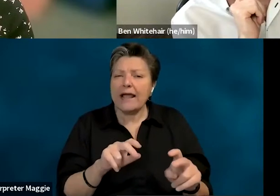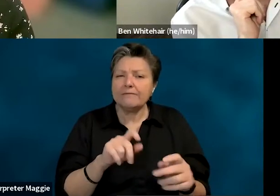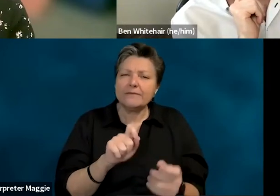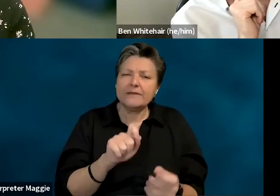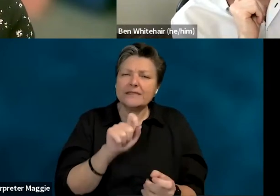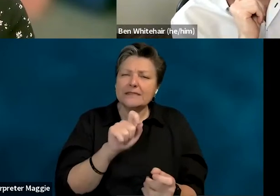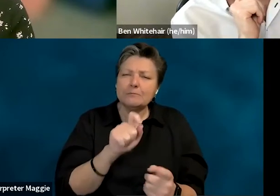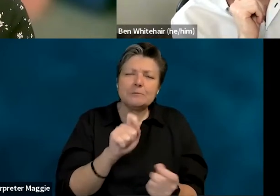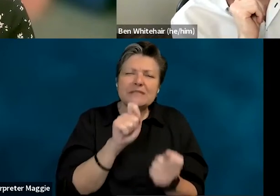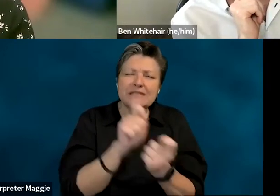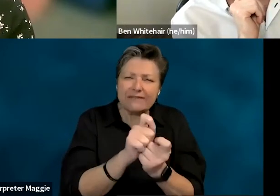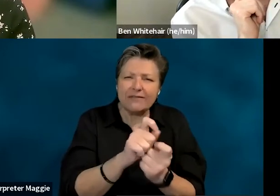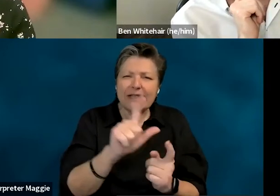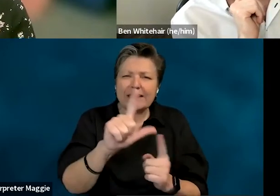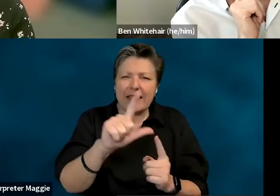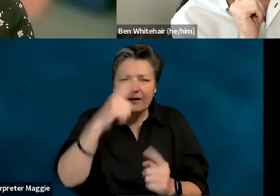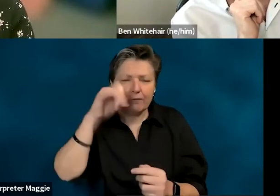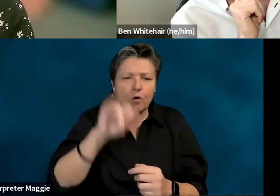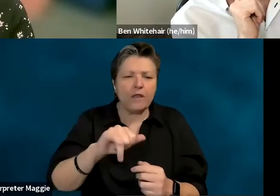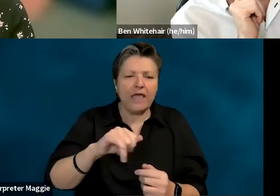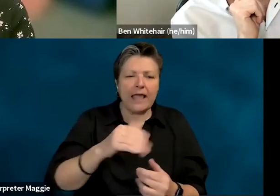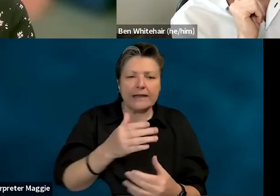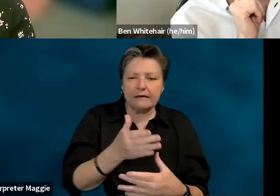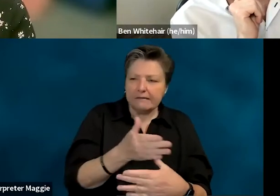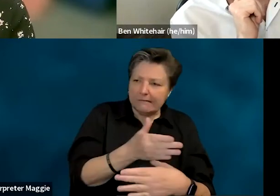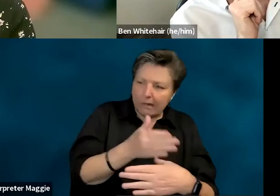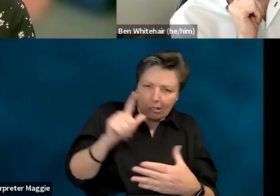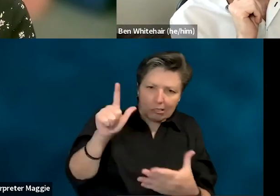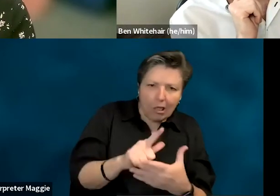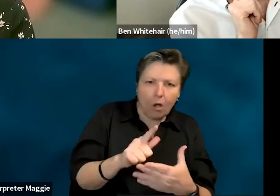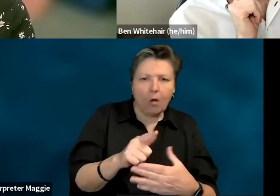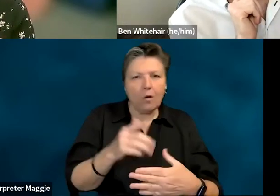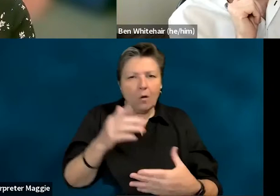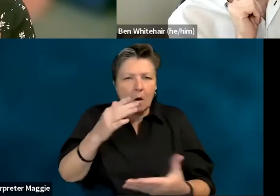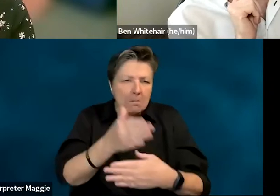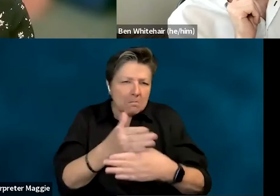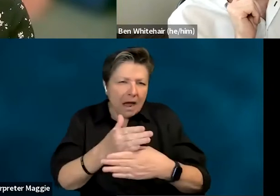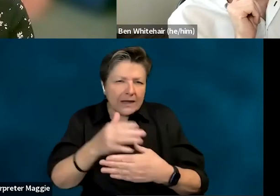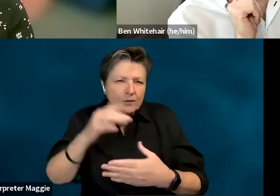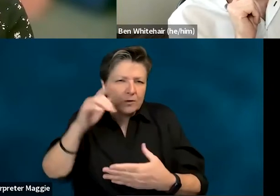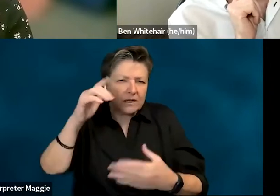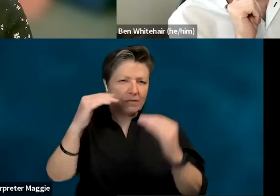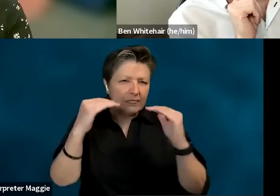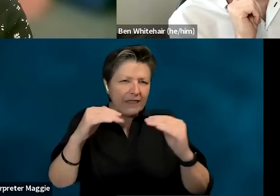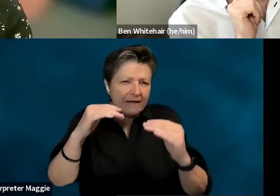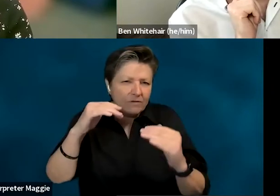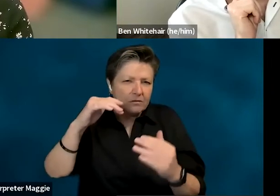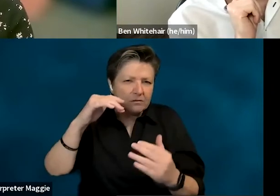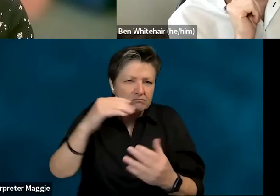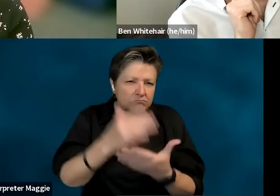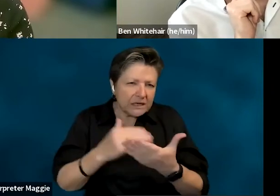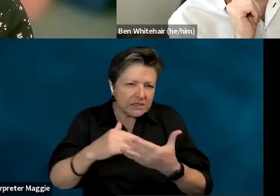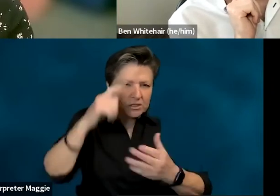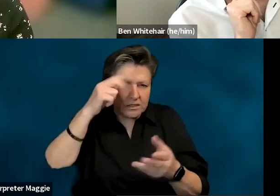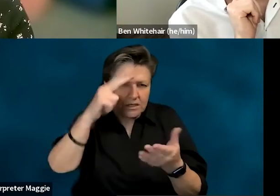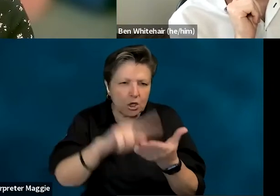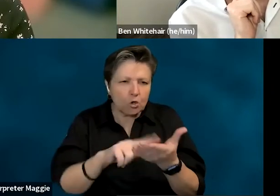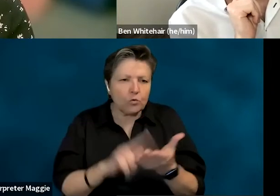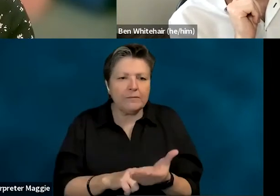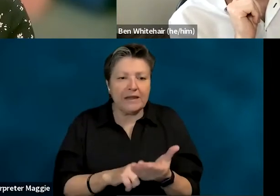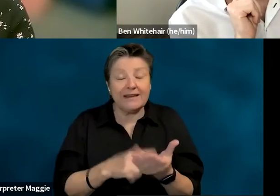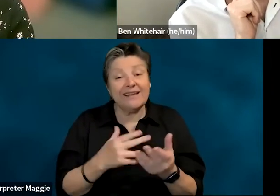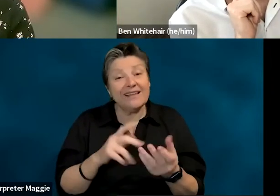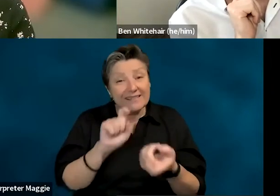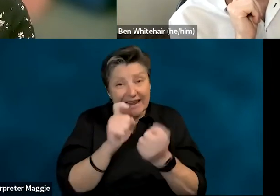project agreement or the moderate low budget project agreement. Those documents provide further modifications to the CBA and